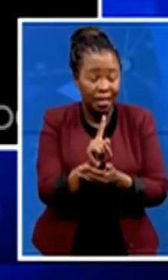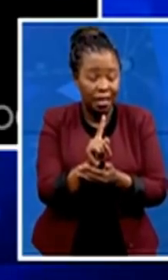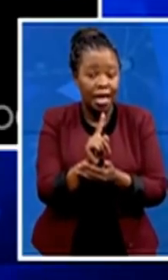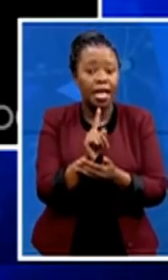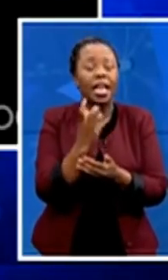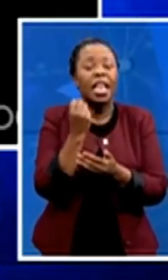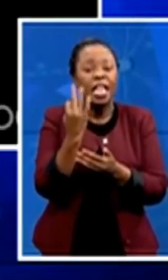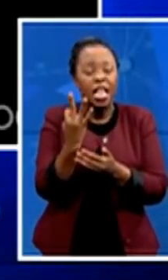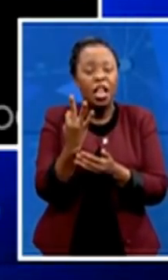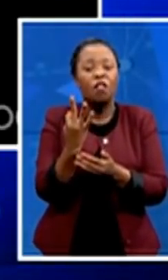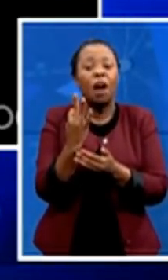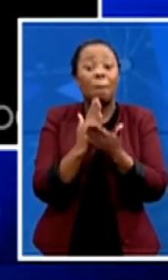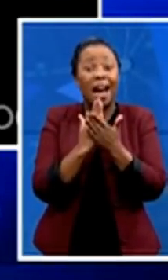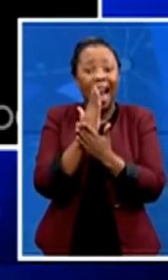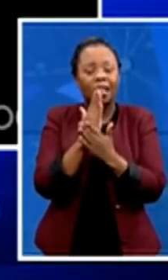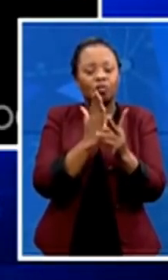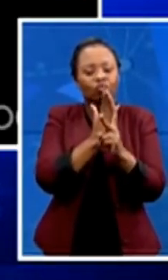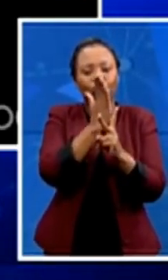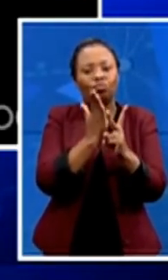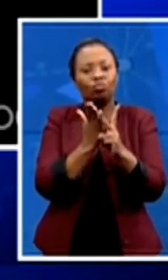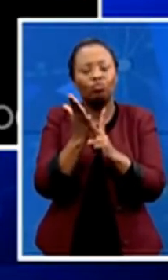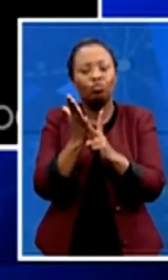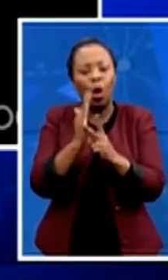protected, one, let's call it the Zuma way,